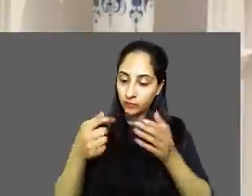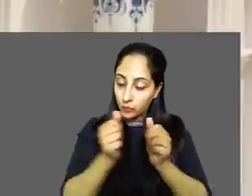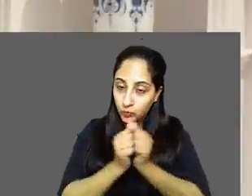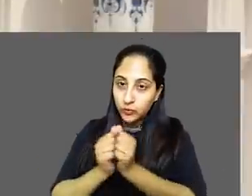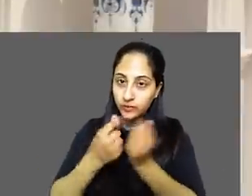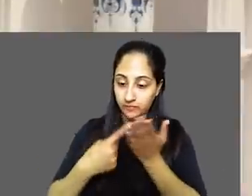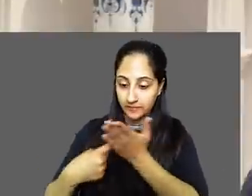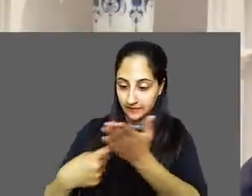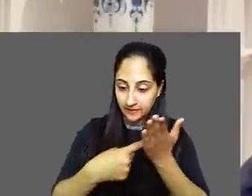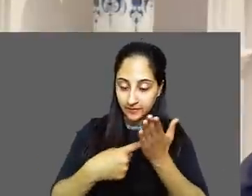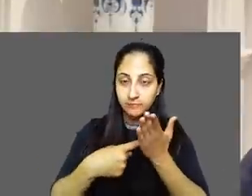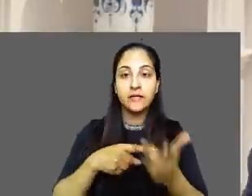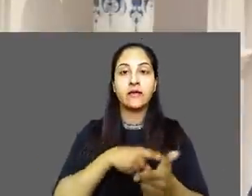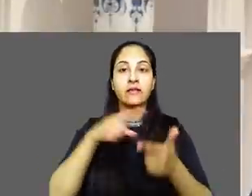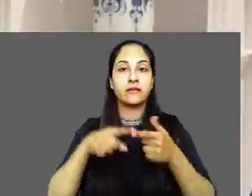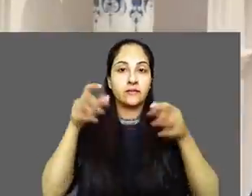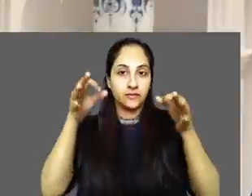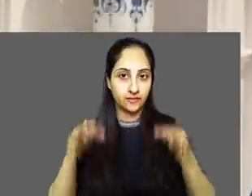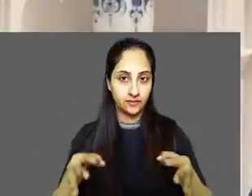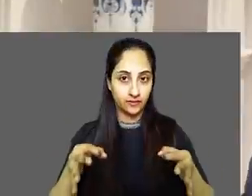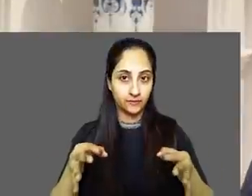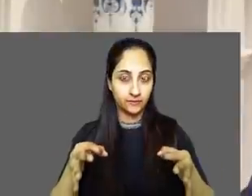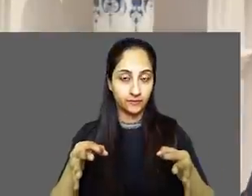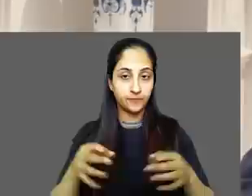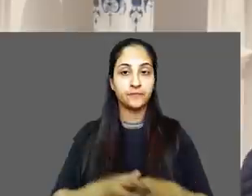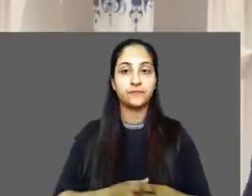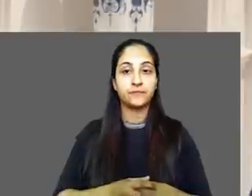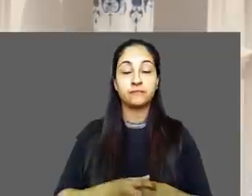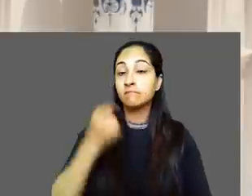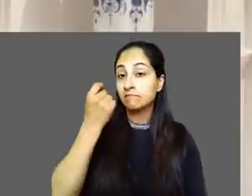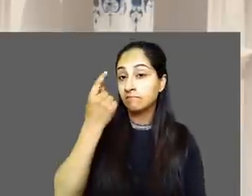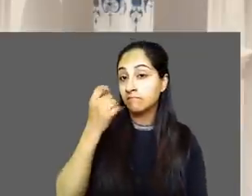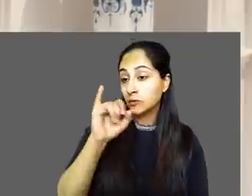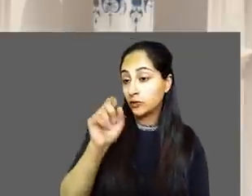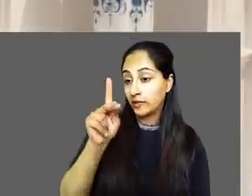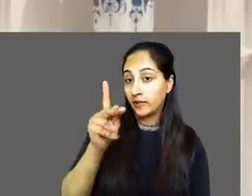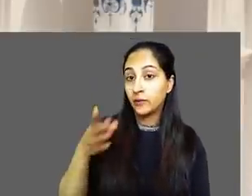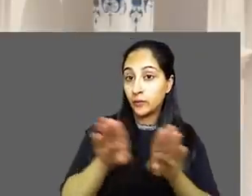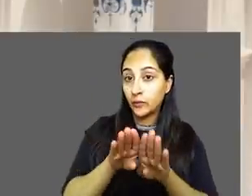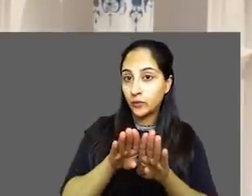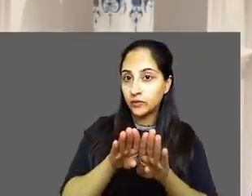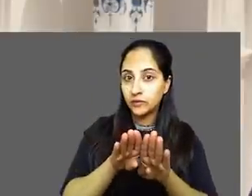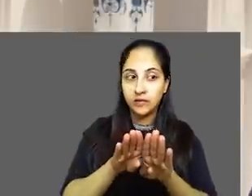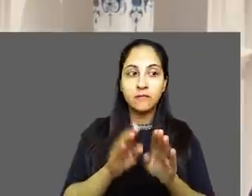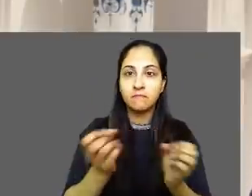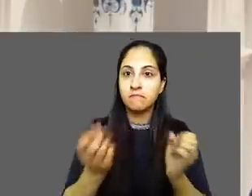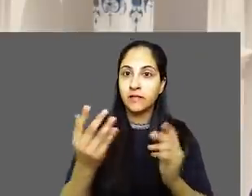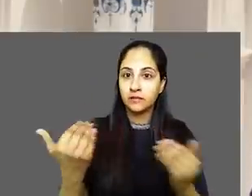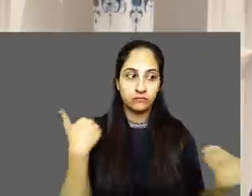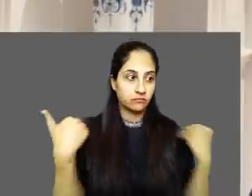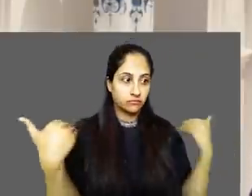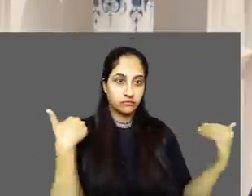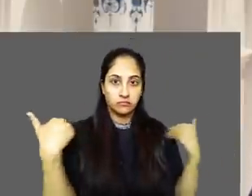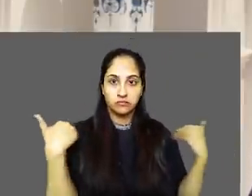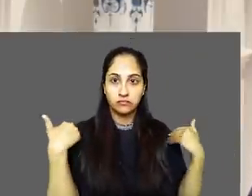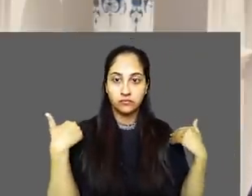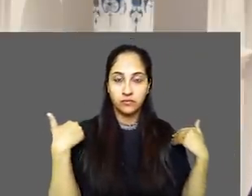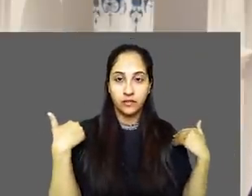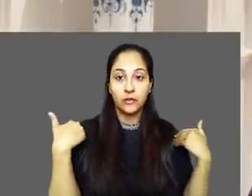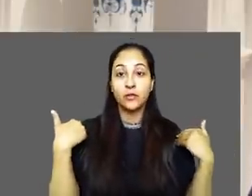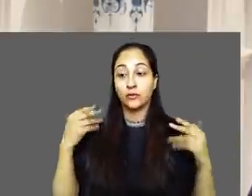and ultimately justify, you know, through time. It was very, very difficult, and it really